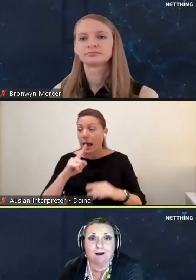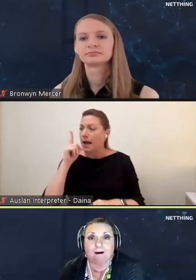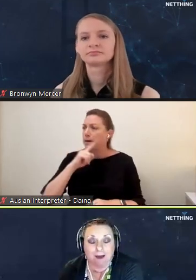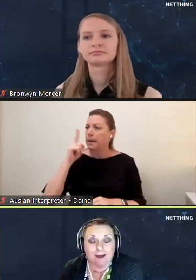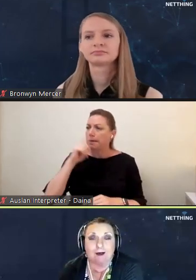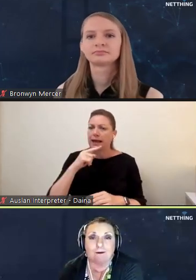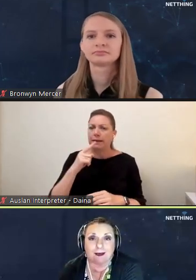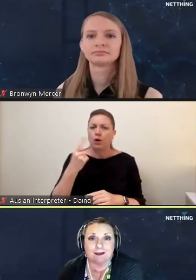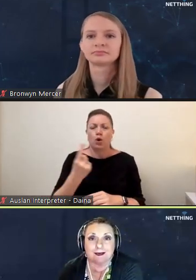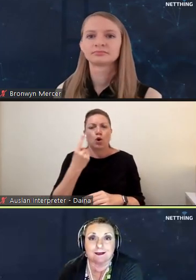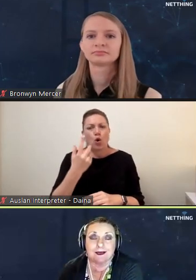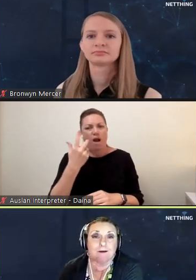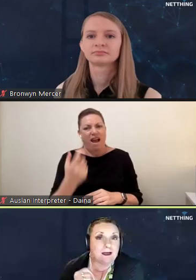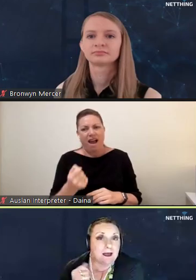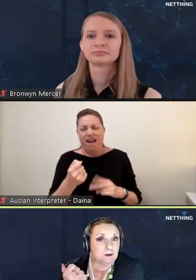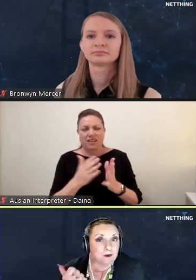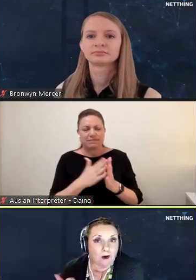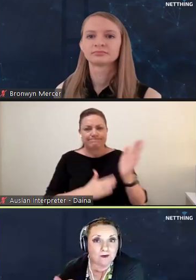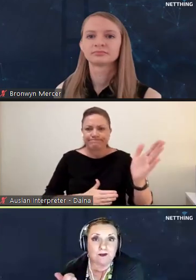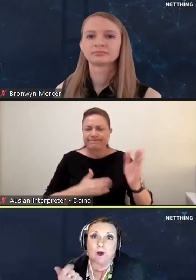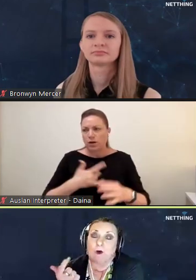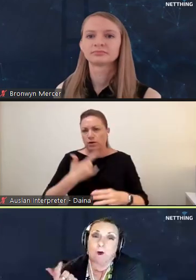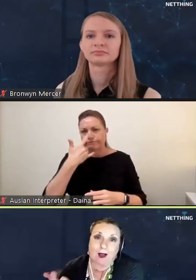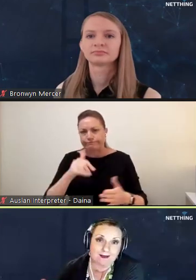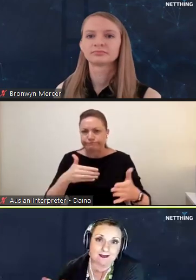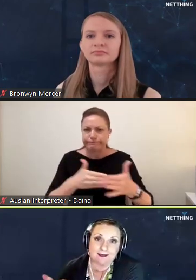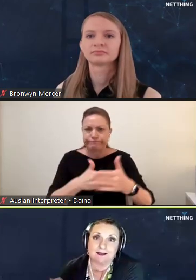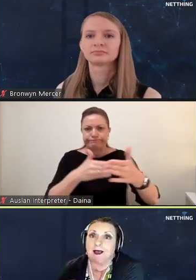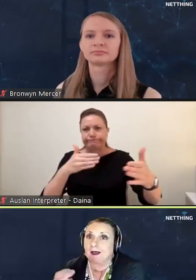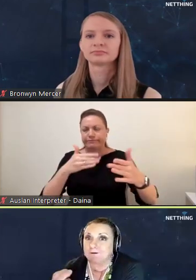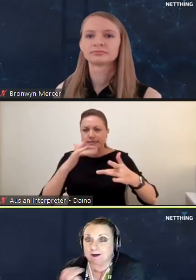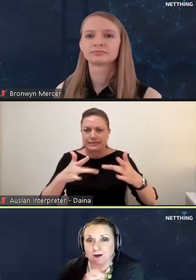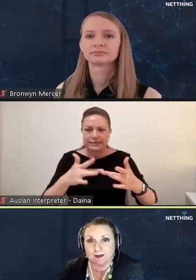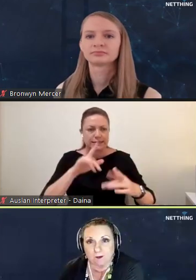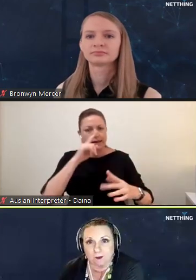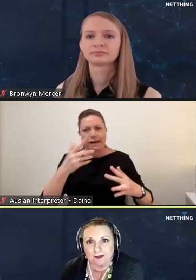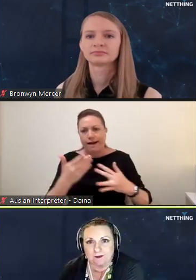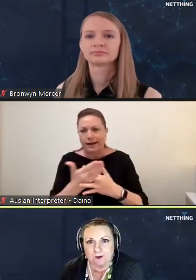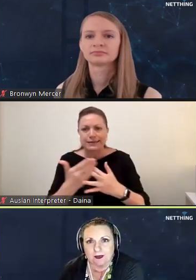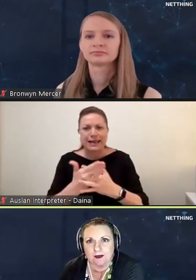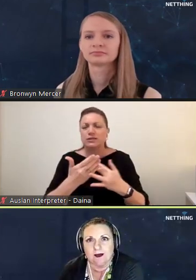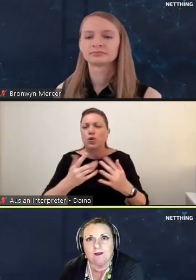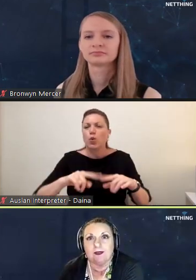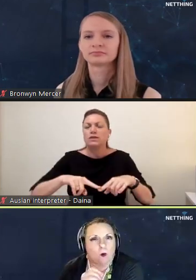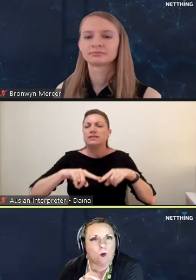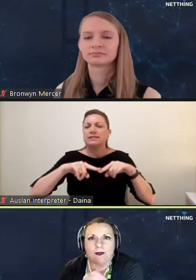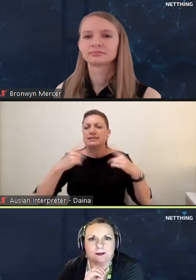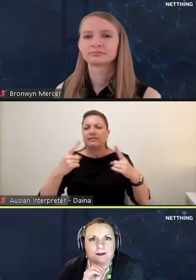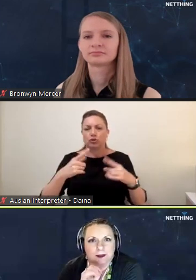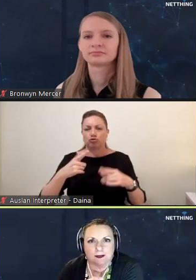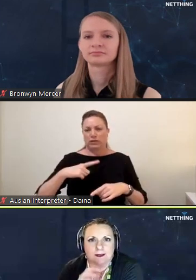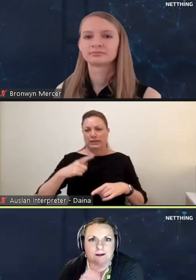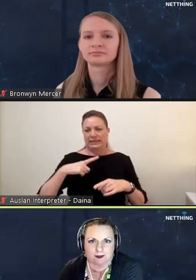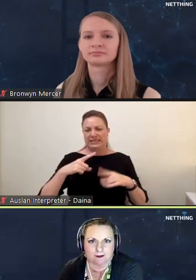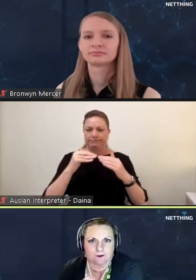disadvantage of getting on the internet, be that through cost or access, and various other points of equity. And they're all